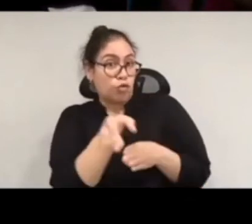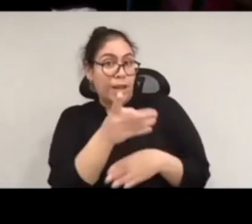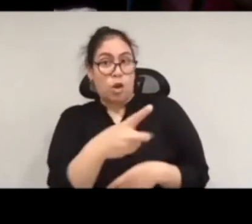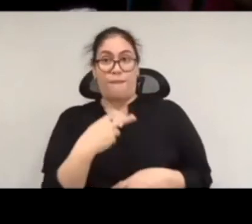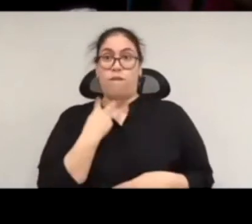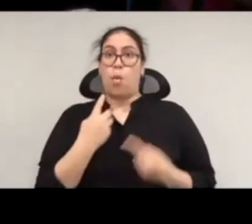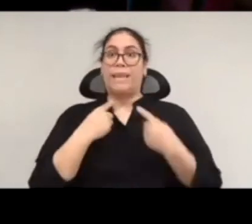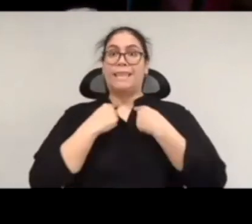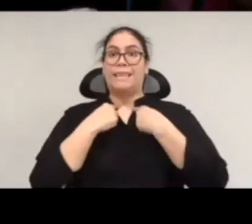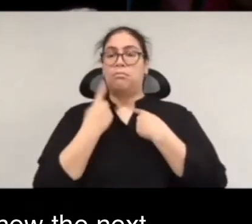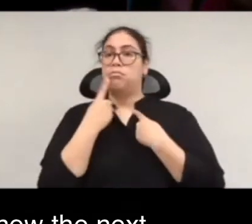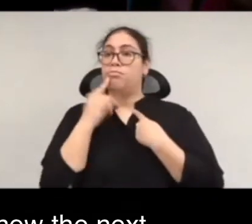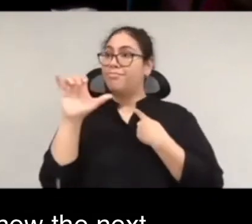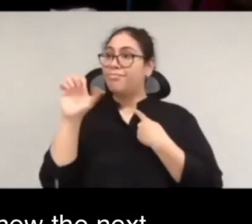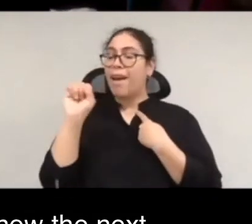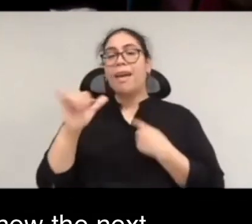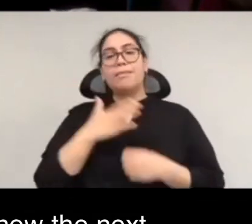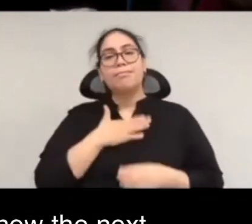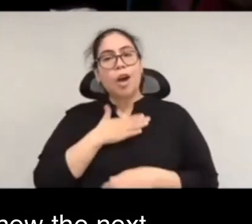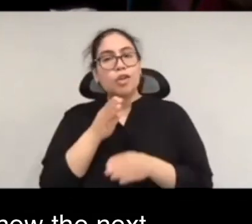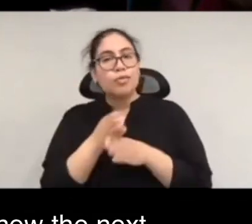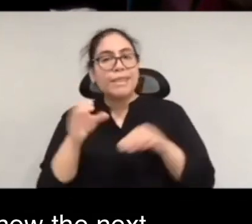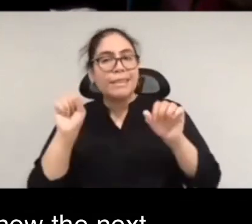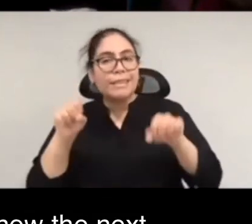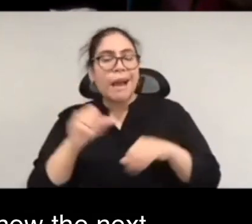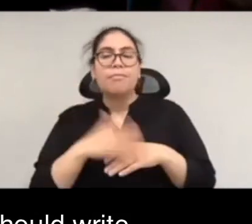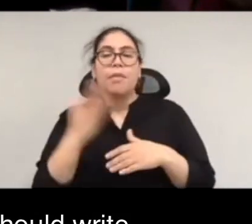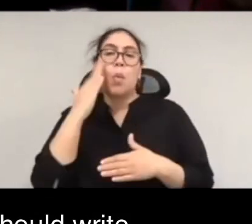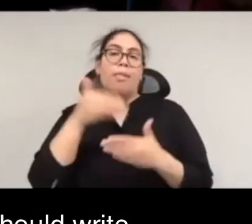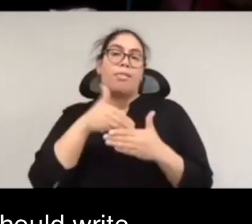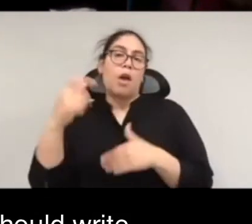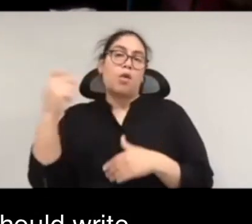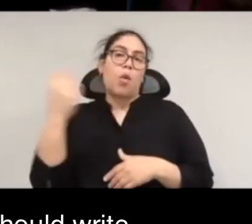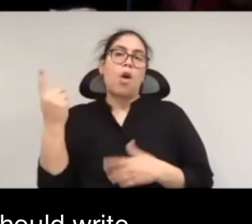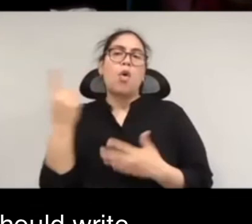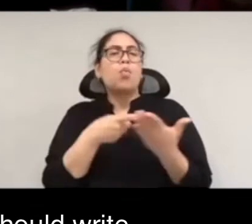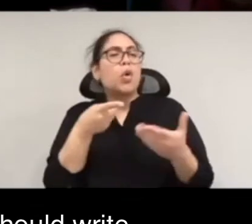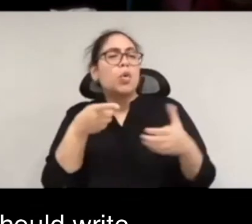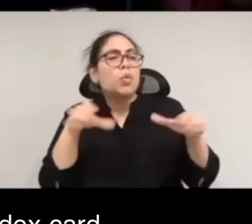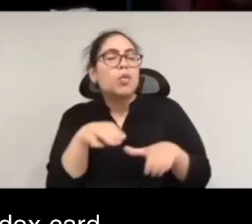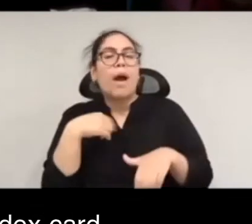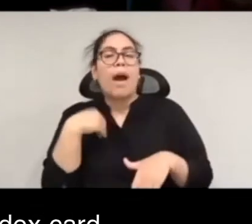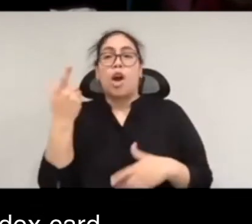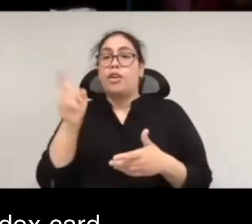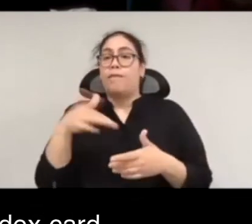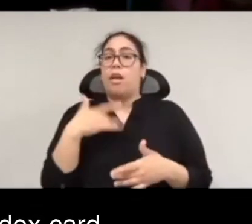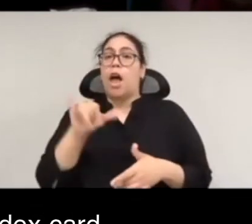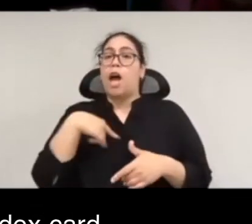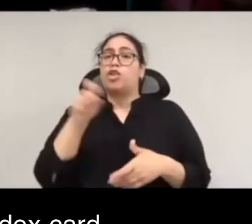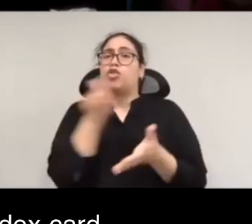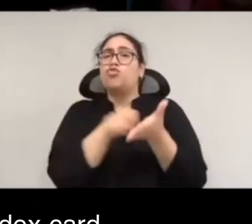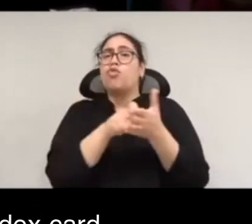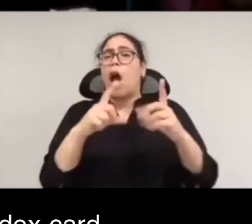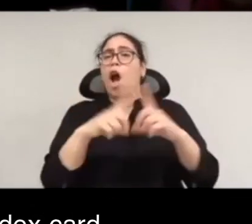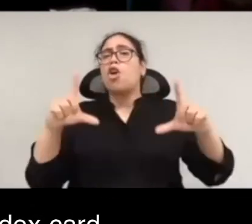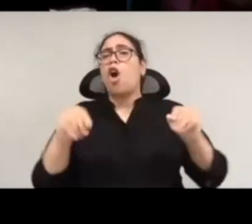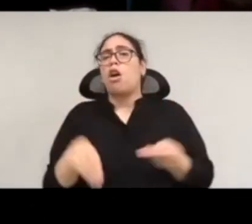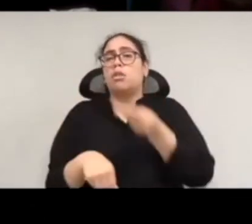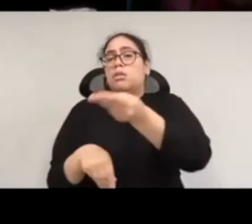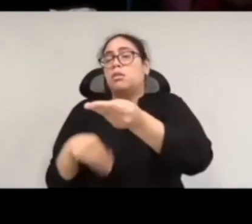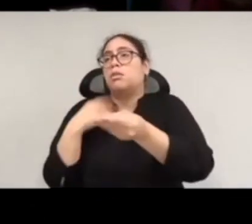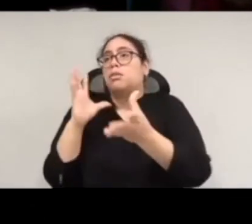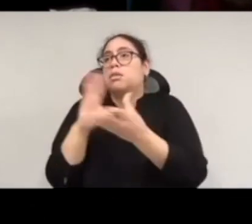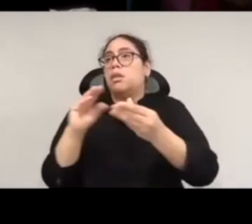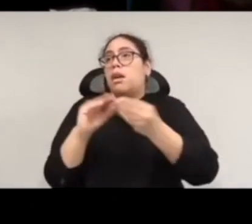course I will say, yes, it is. And of course I know the next question is, what do you do? And I thought I should write a card and just hand it over like an index card, because it's going to take a while.